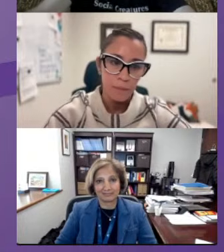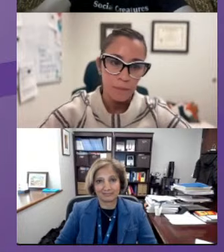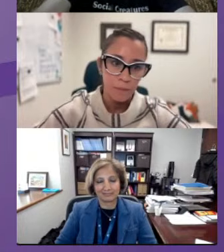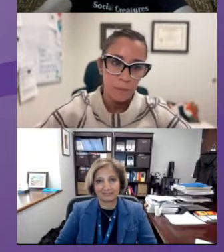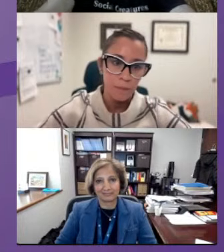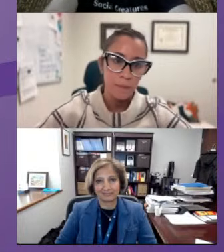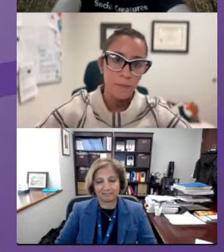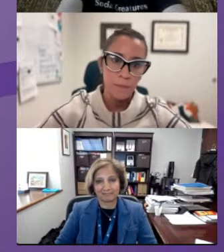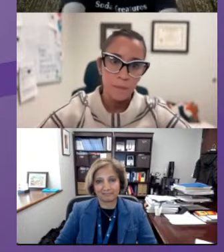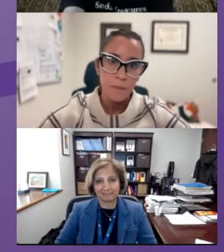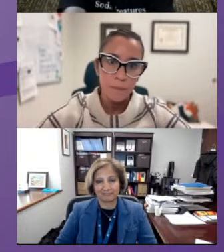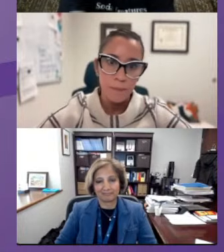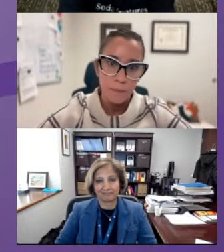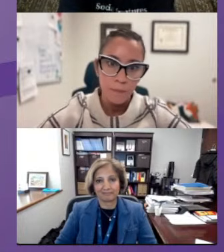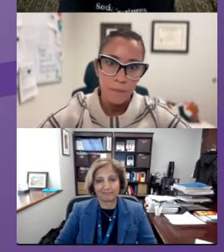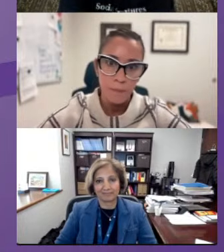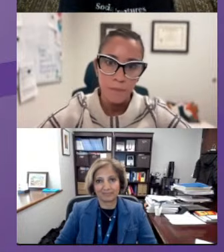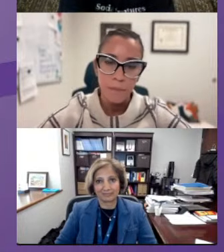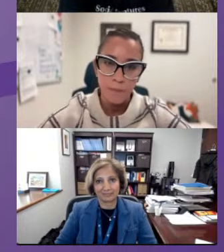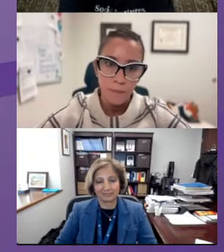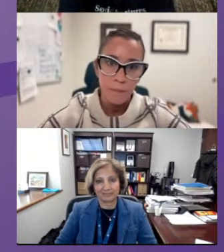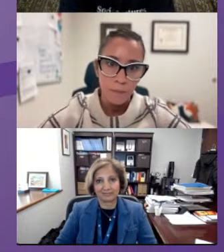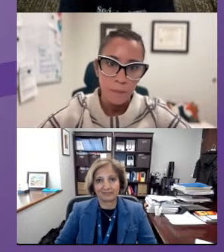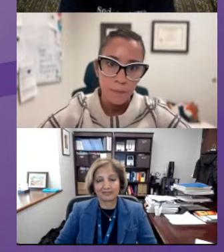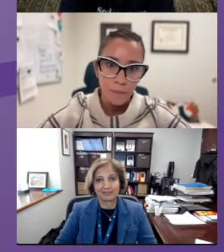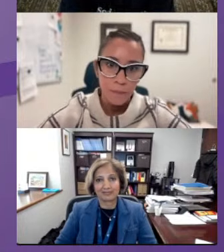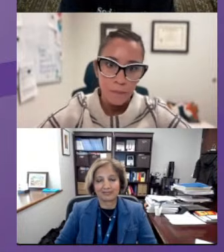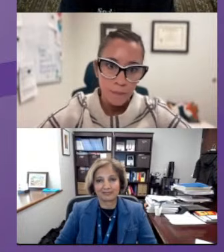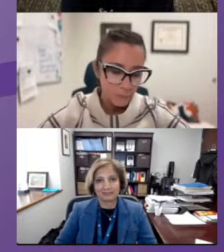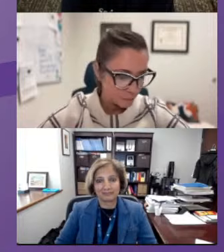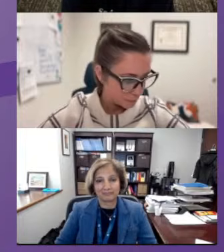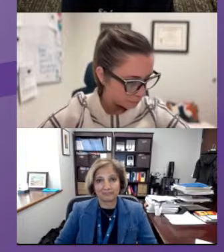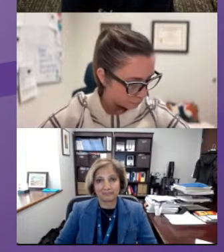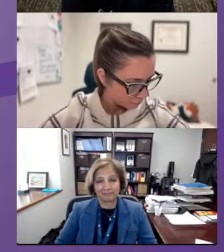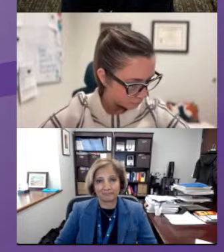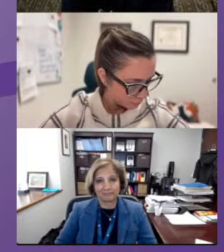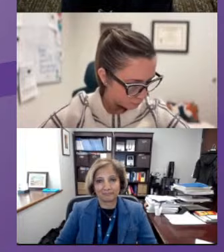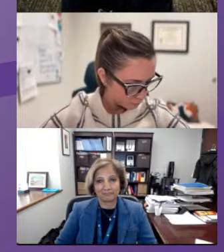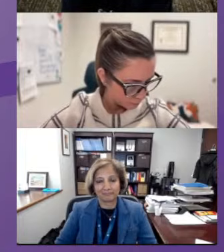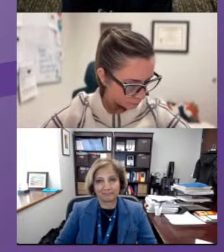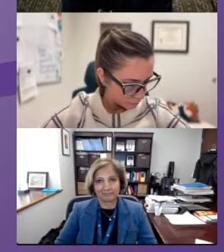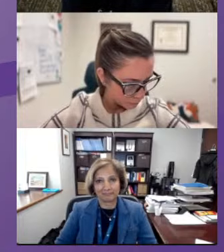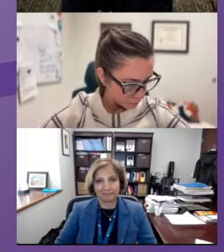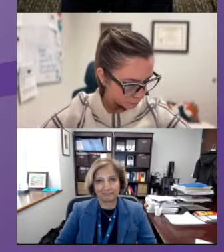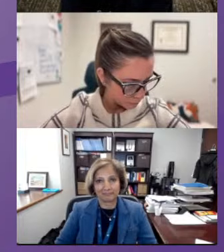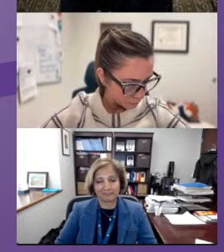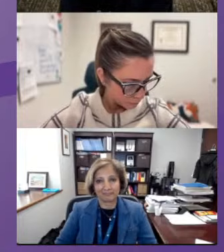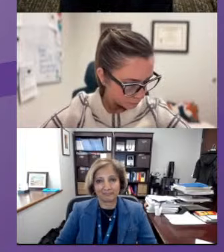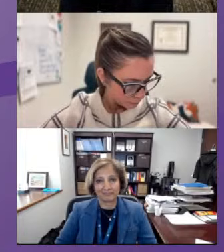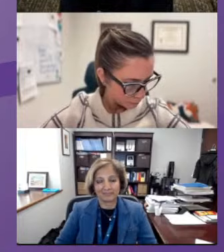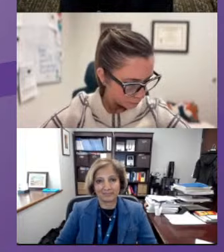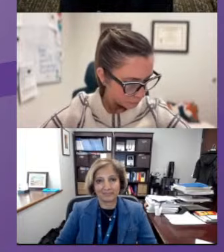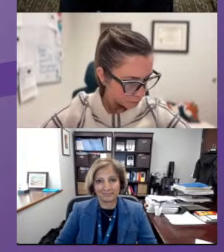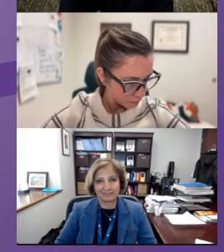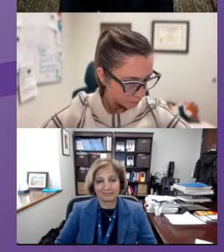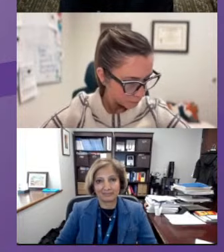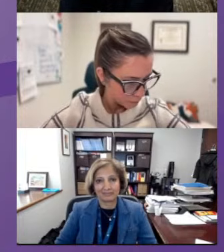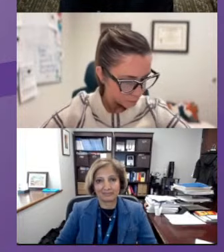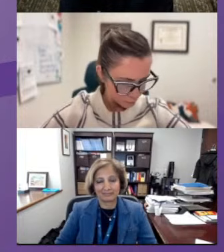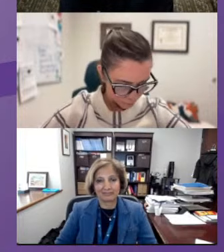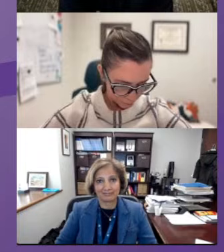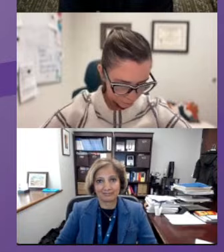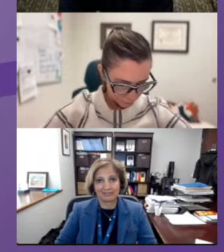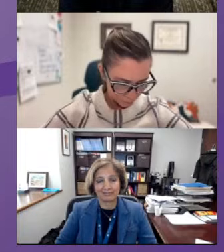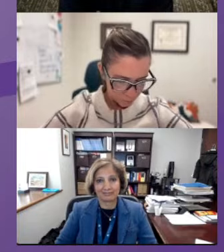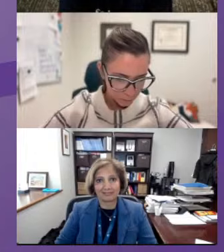in post-ICU patients and long COVID patients impact, functional status, quality of life, sleep, et